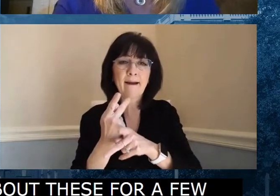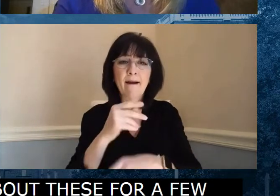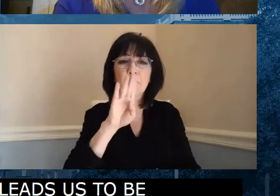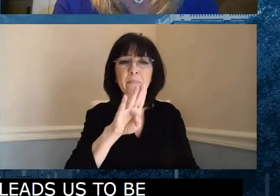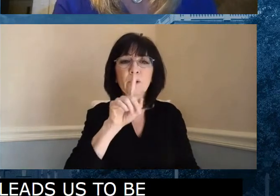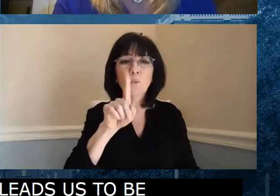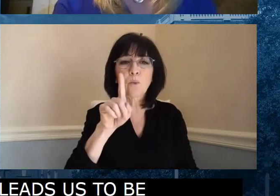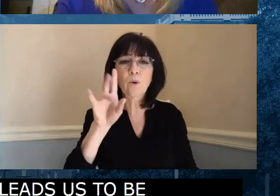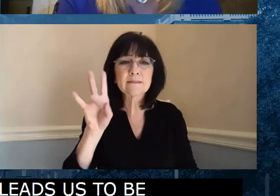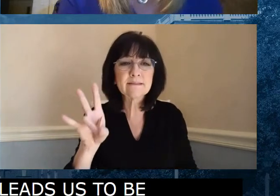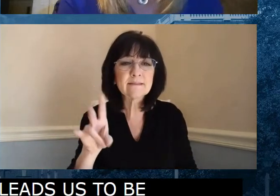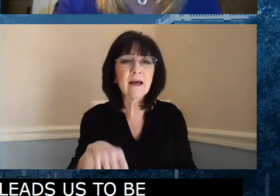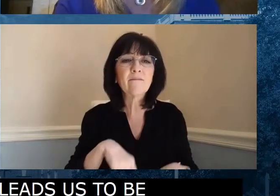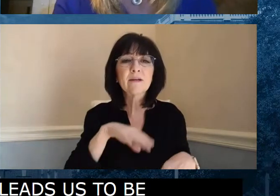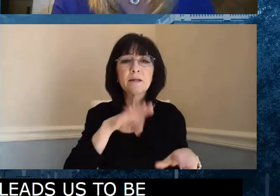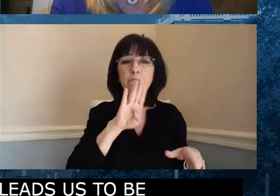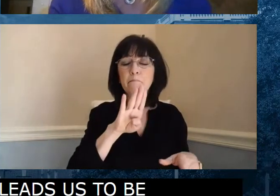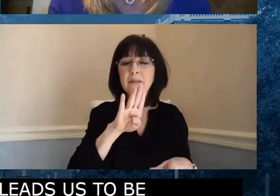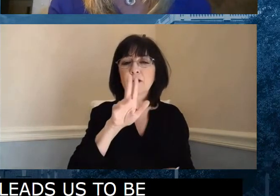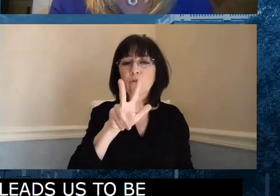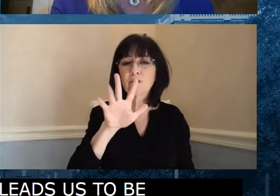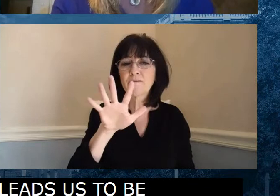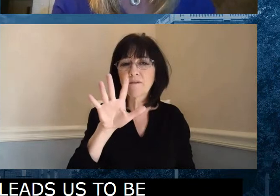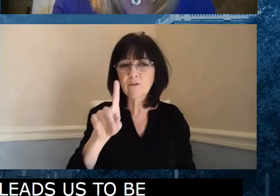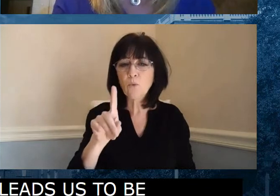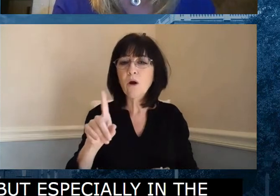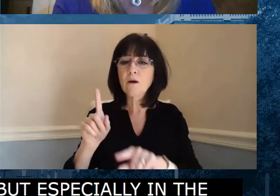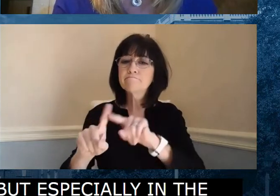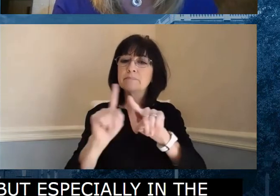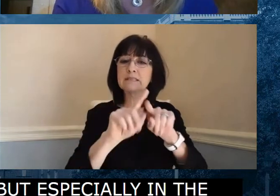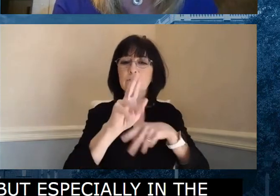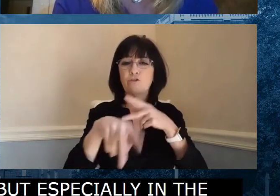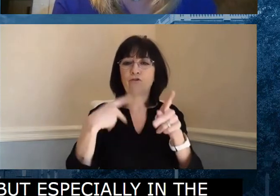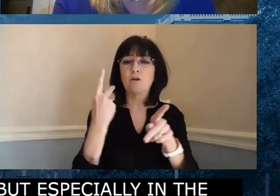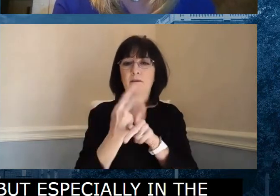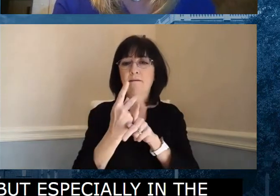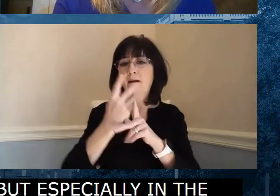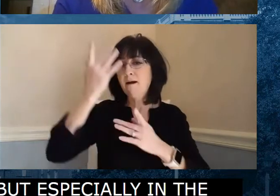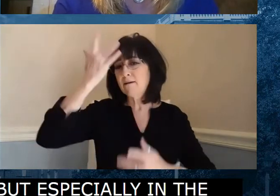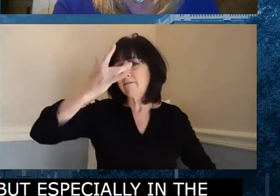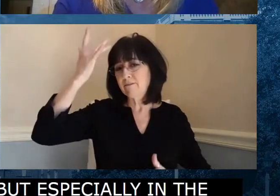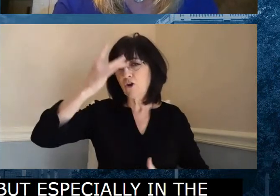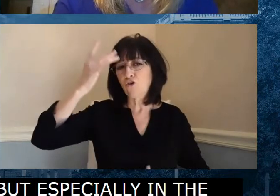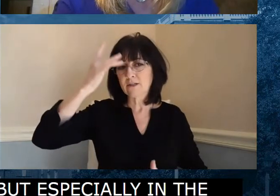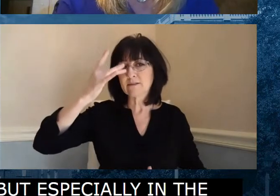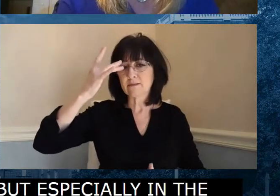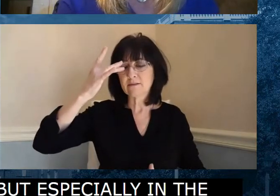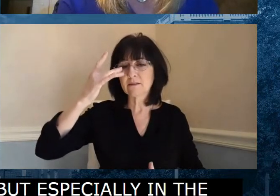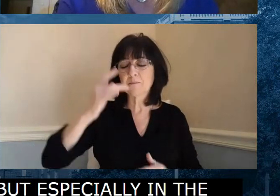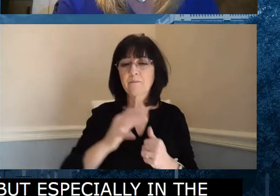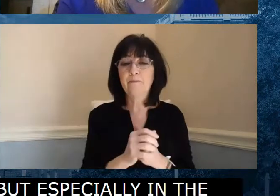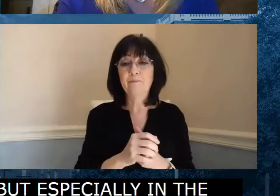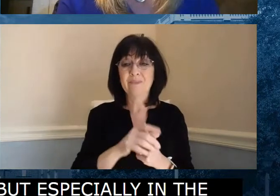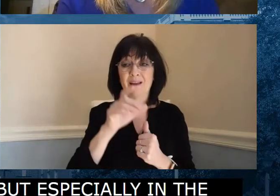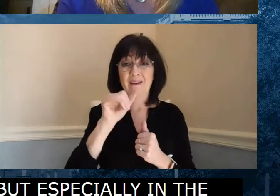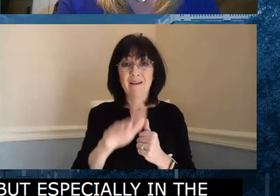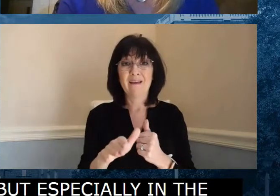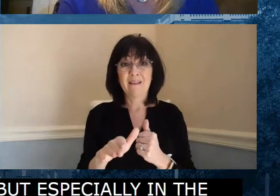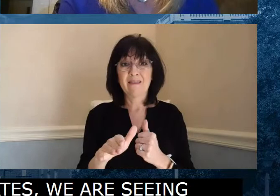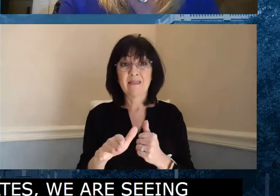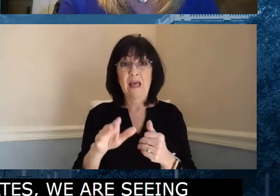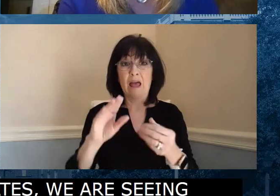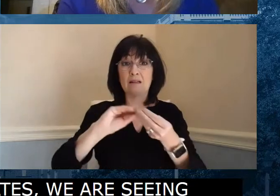States, we are seeing increases in COVID-19 variants. And this level of variance among